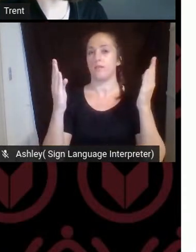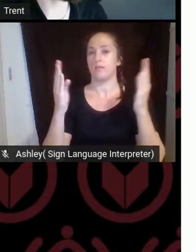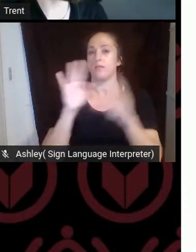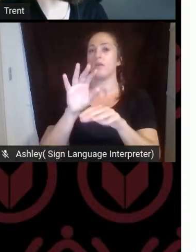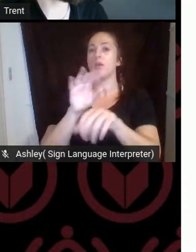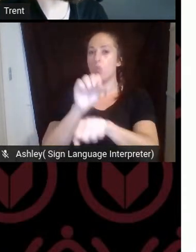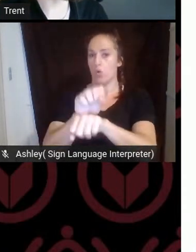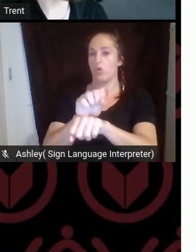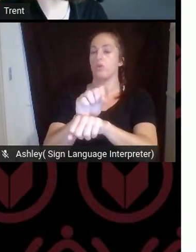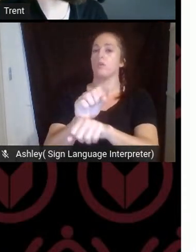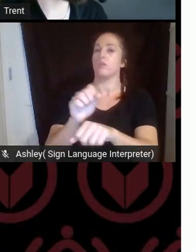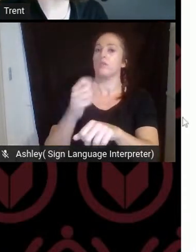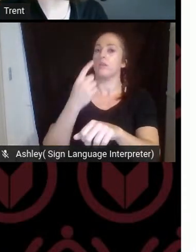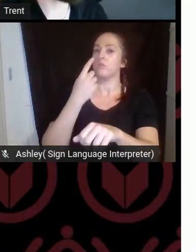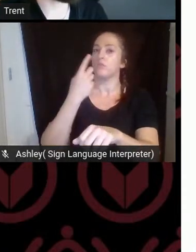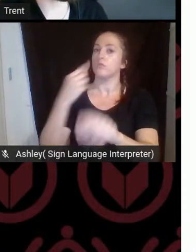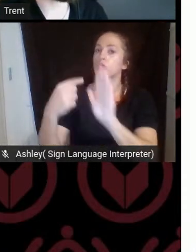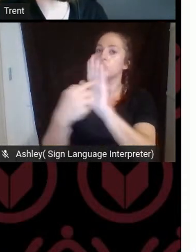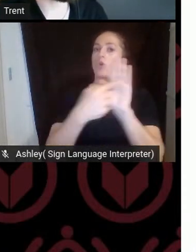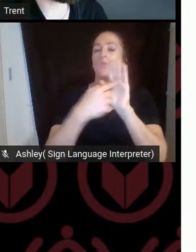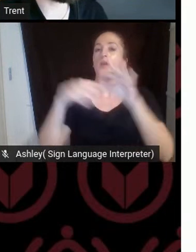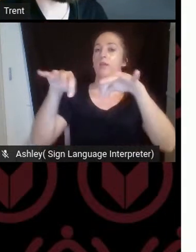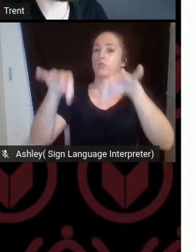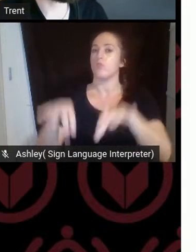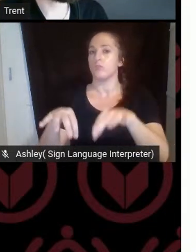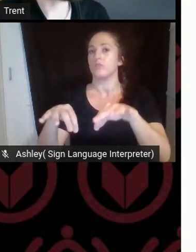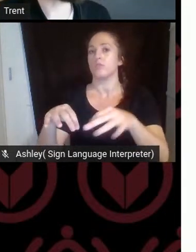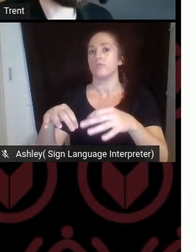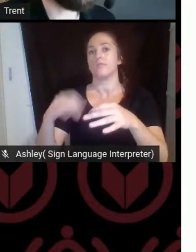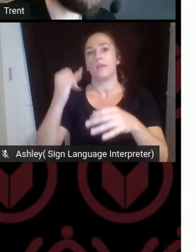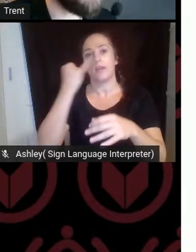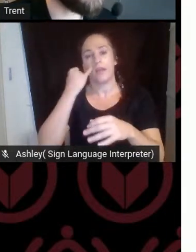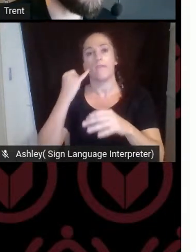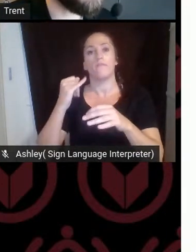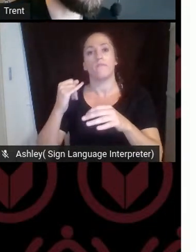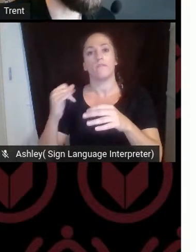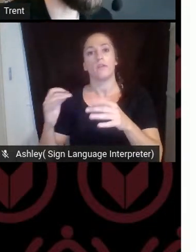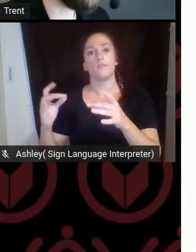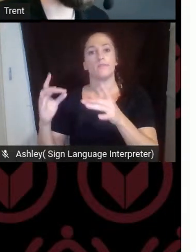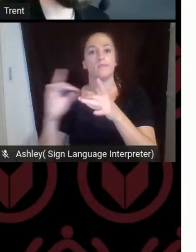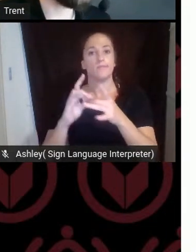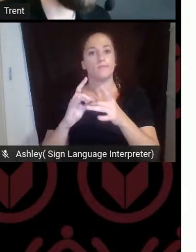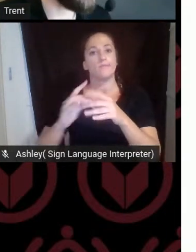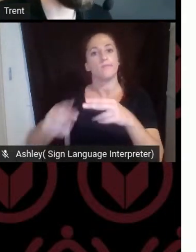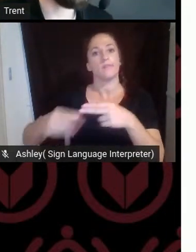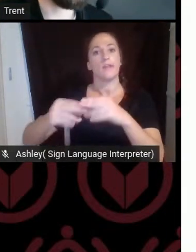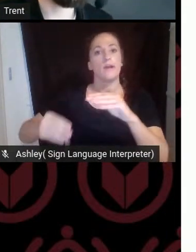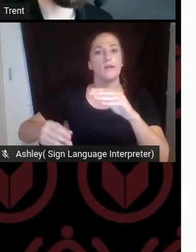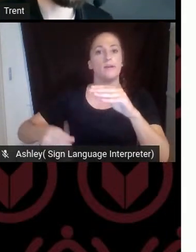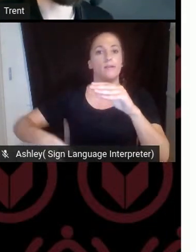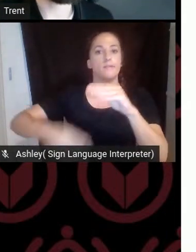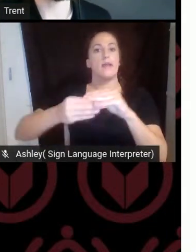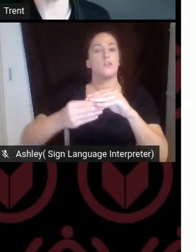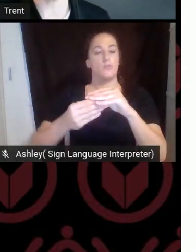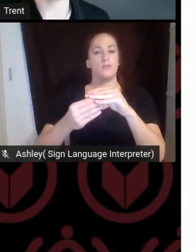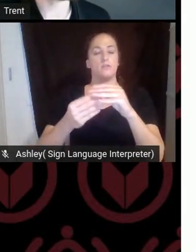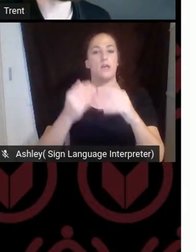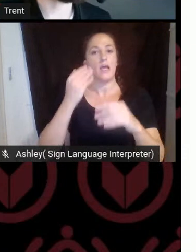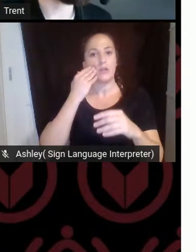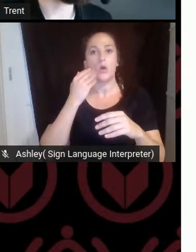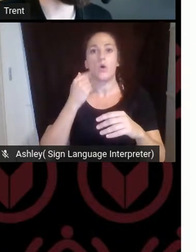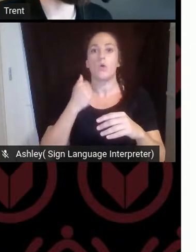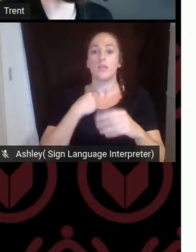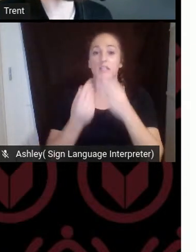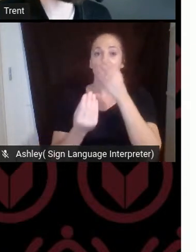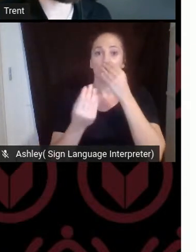what instructions I left and what attachments were and stuff like that. So I know that was a lot. It was quick, and that's why I'm really